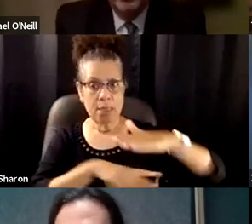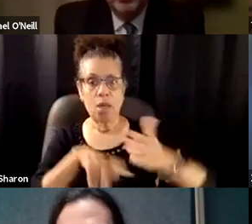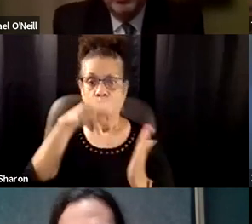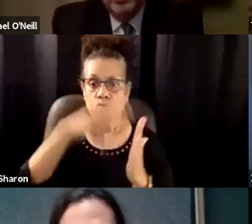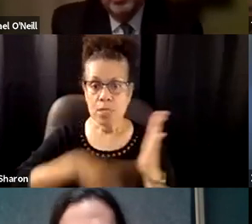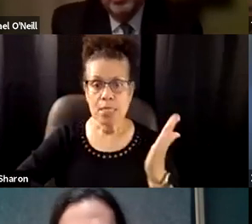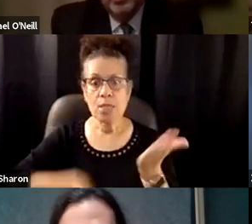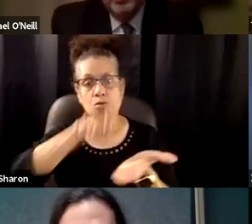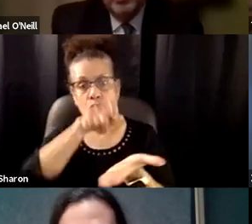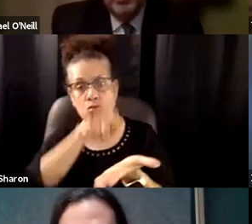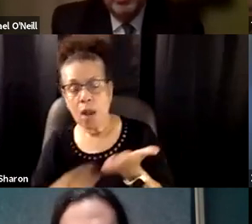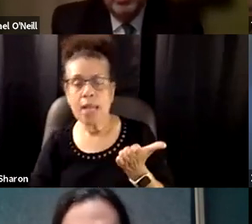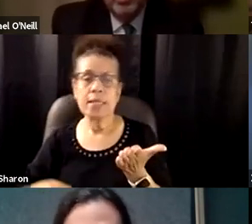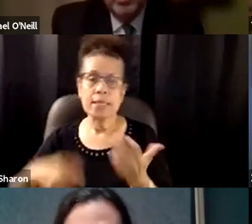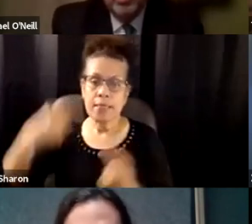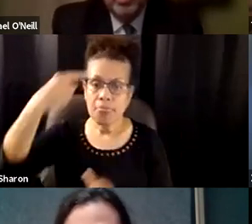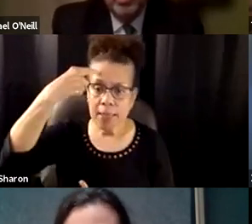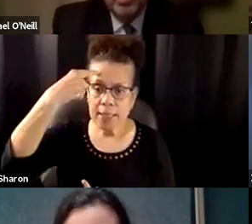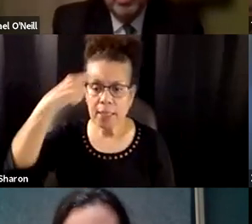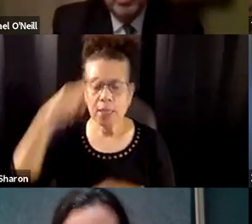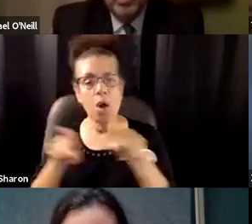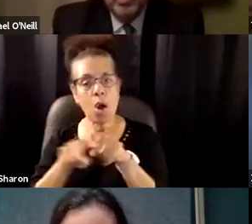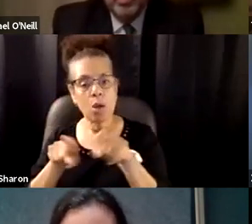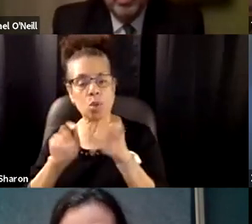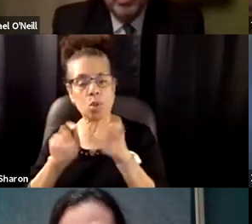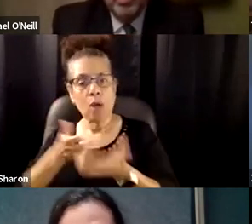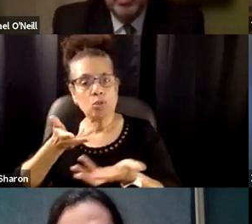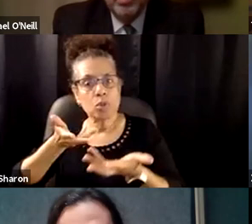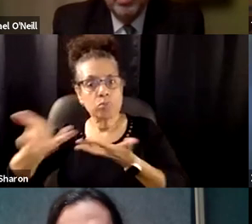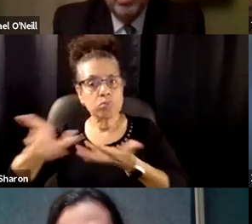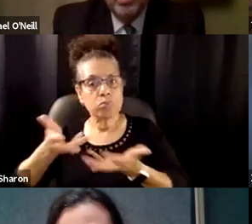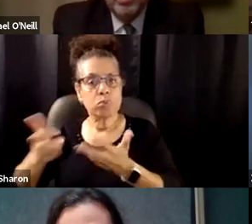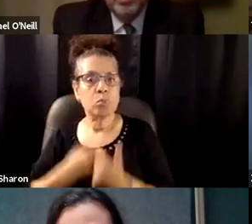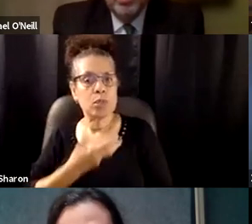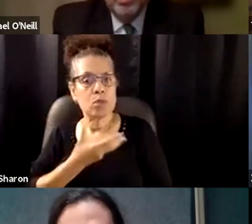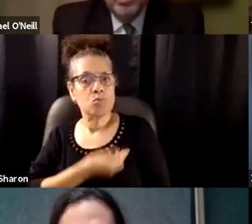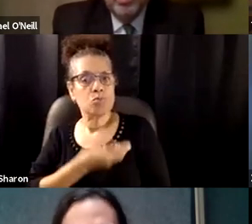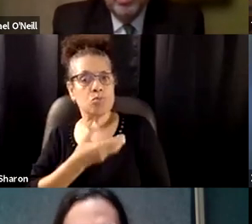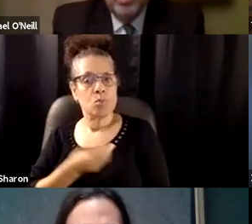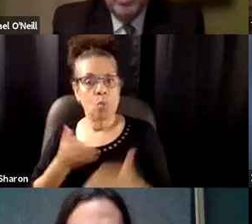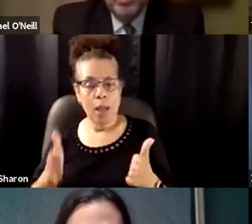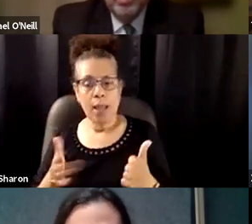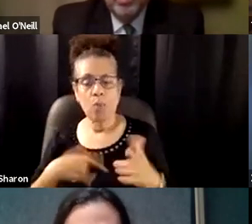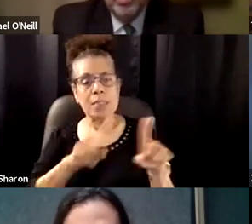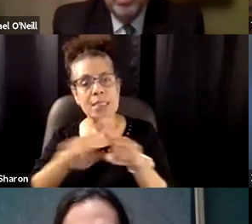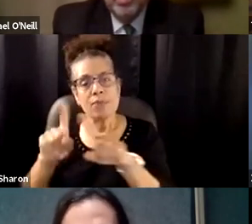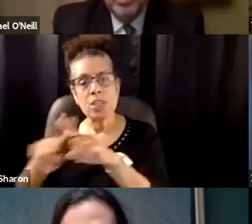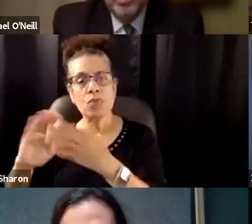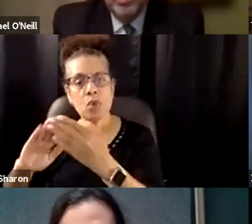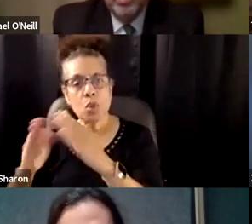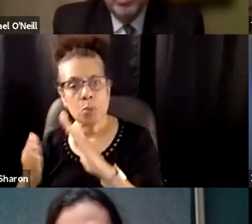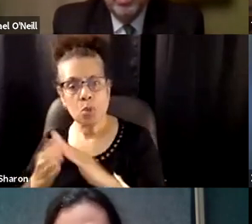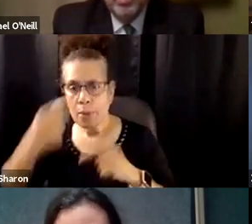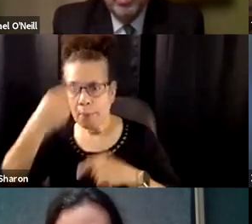counting talking etc but also how to interact between each other in a compassionate and kind way between different communities with a mind